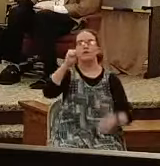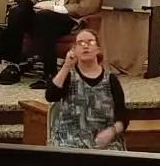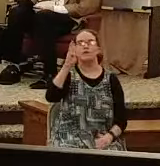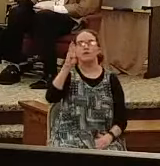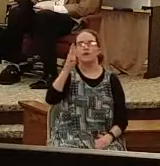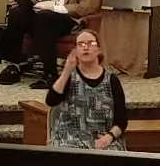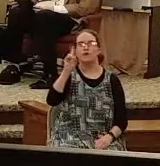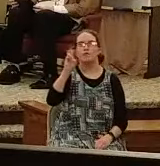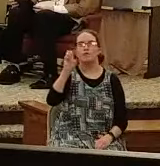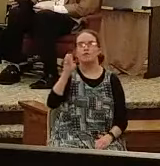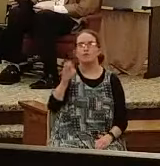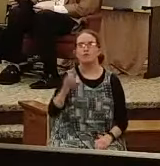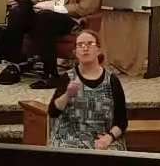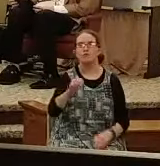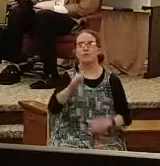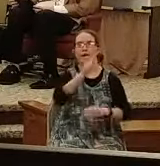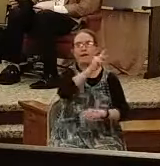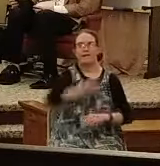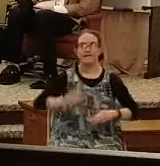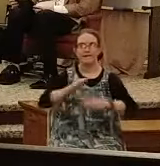subdued kingdoms.